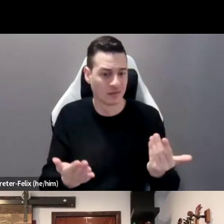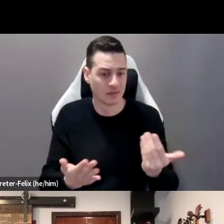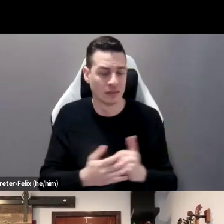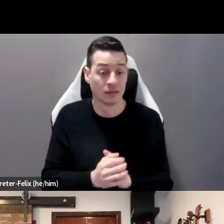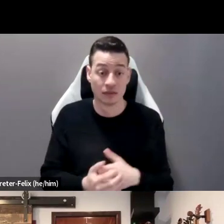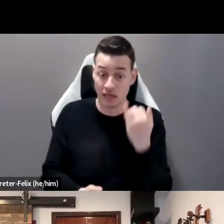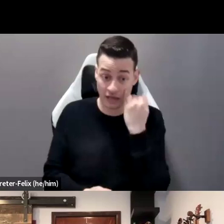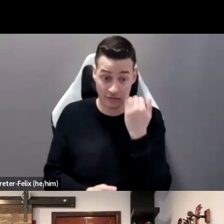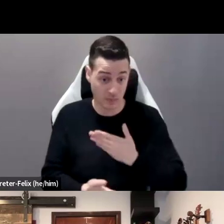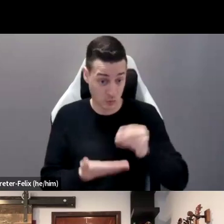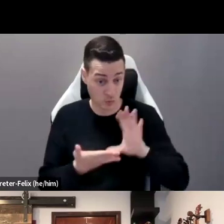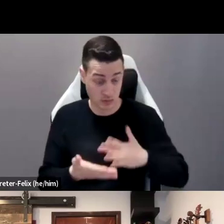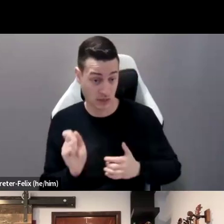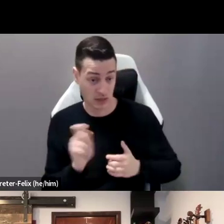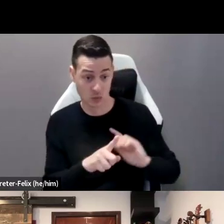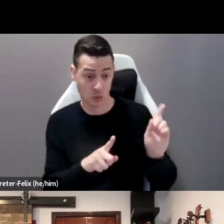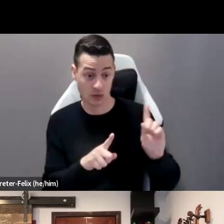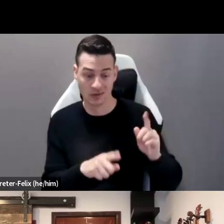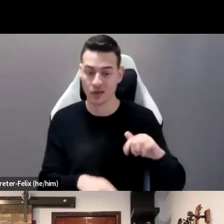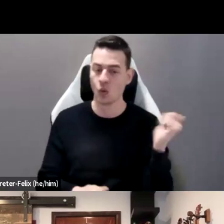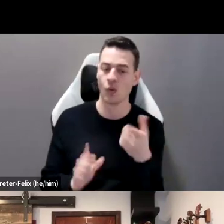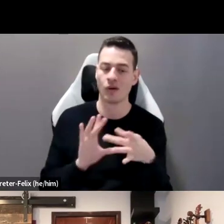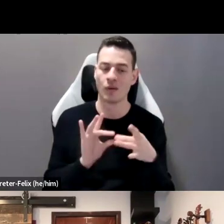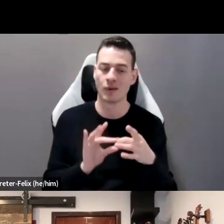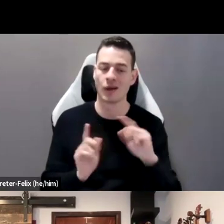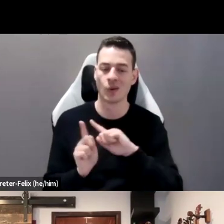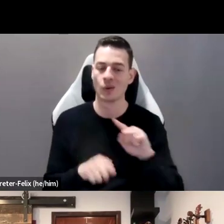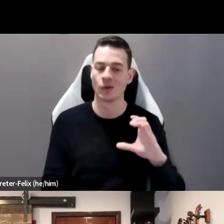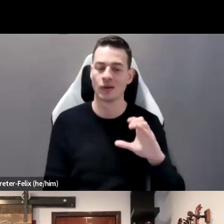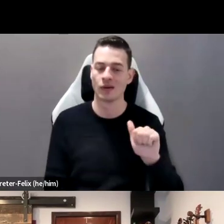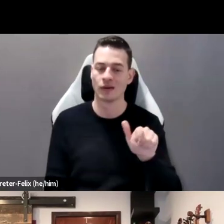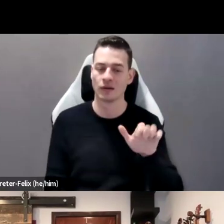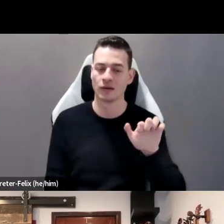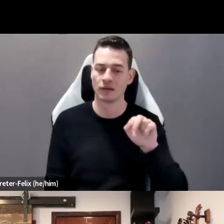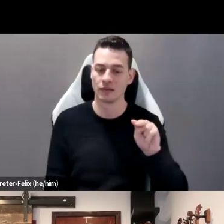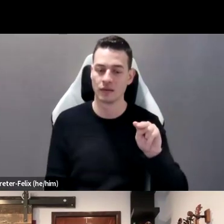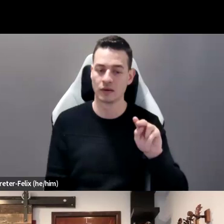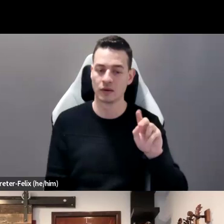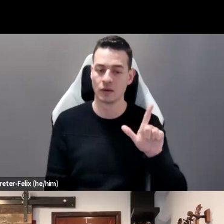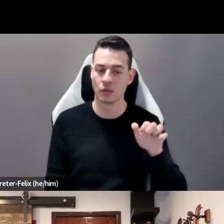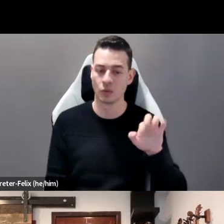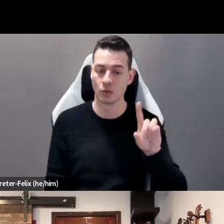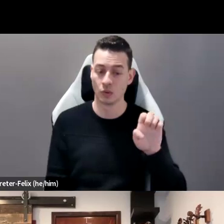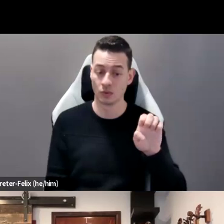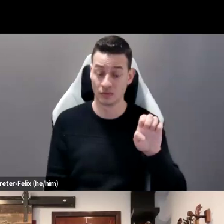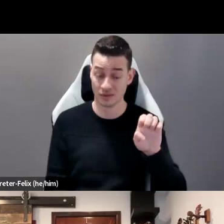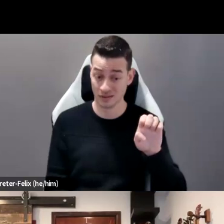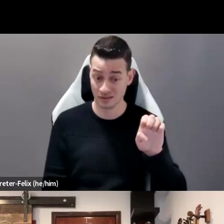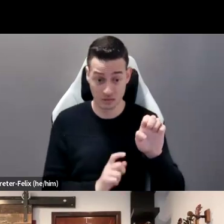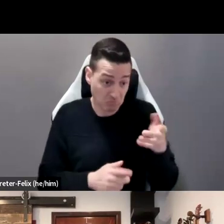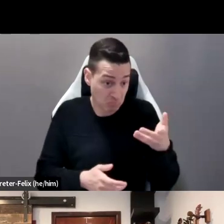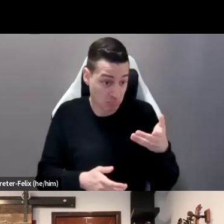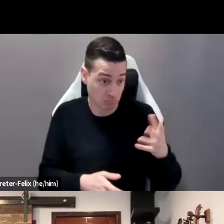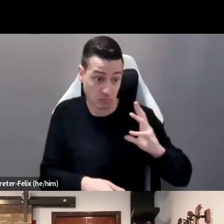where they go, they're all just like, I go to Colin Lord, but that's not the only resource in town. And